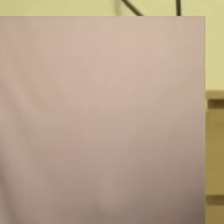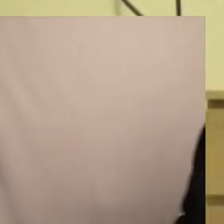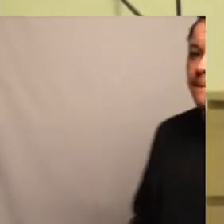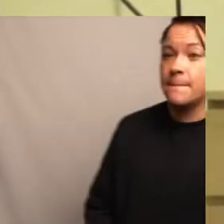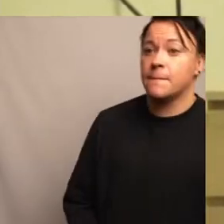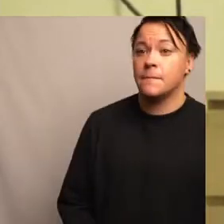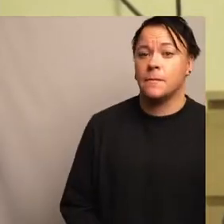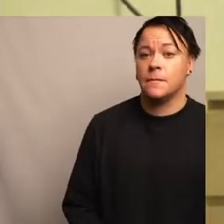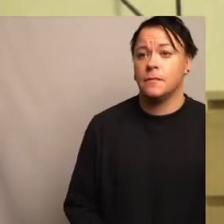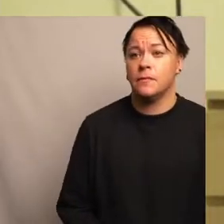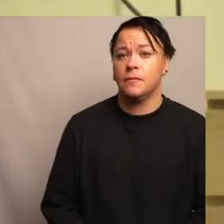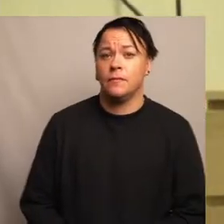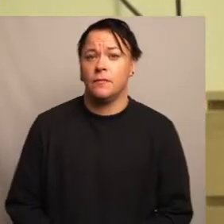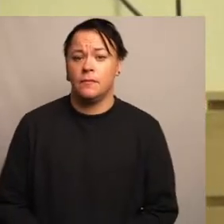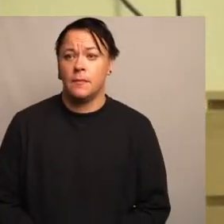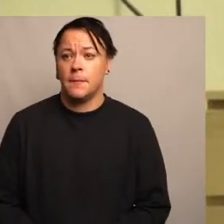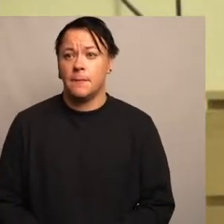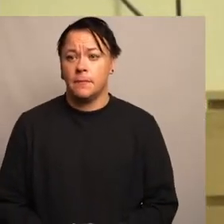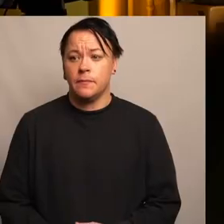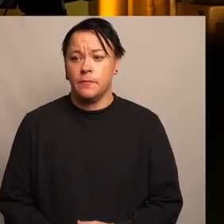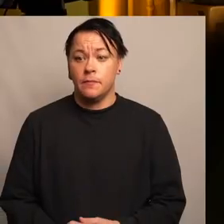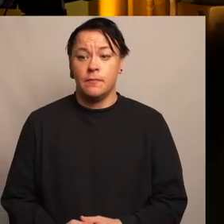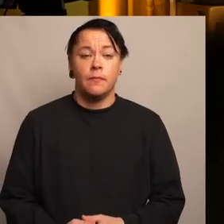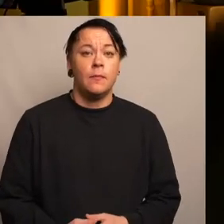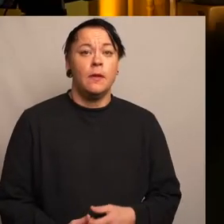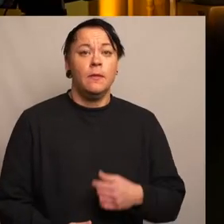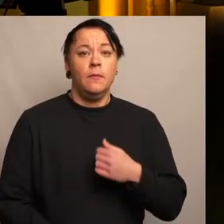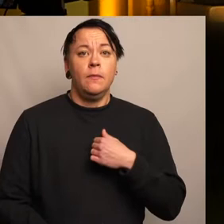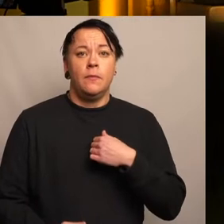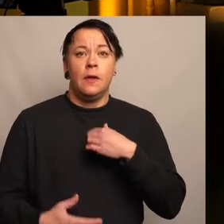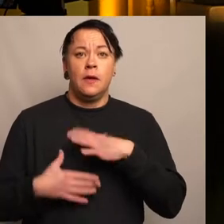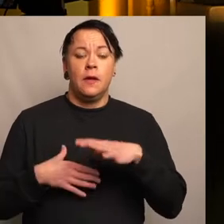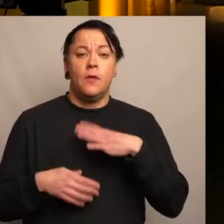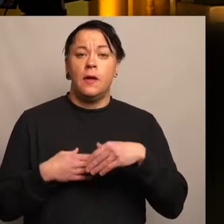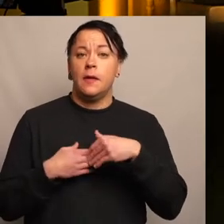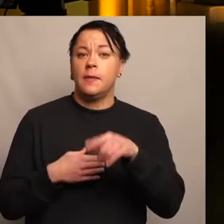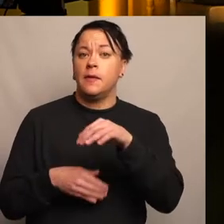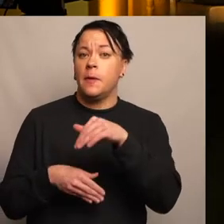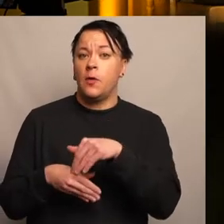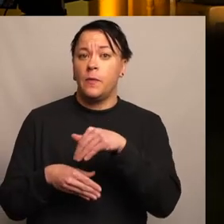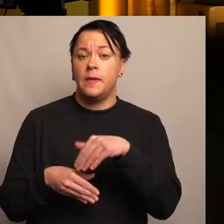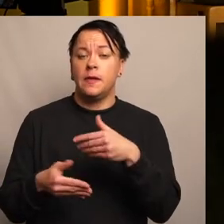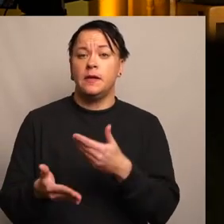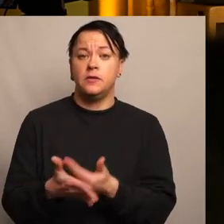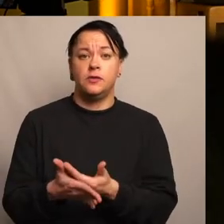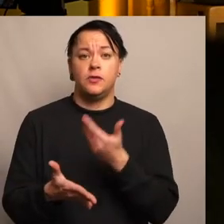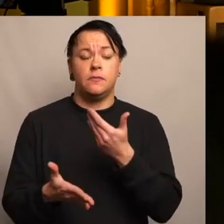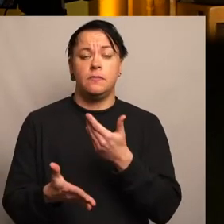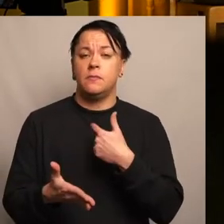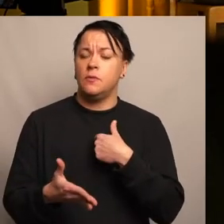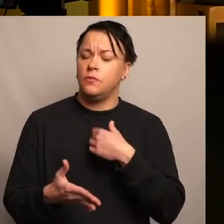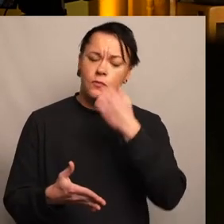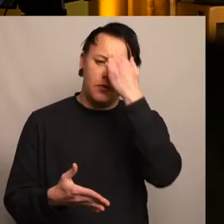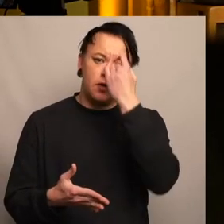the client that I was working with and what kind of experience they be facing when they are arriving here and living here in Helsinki and other